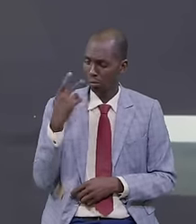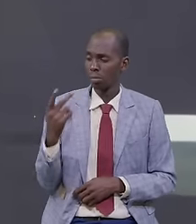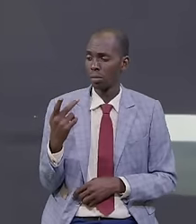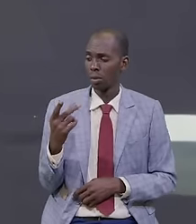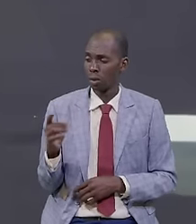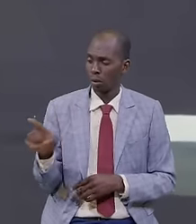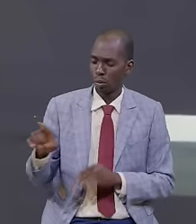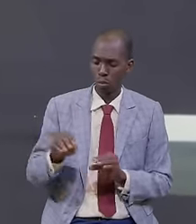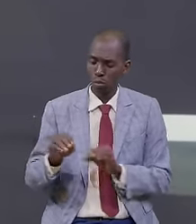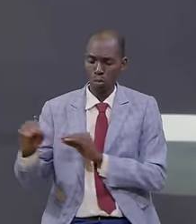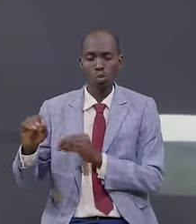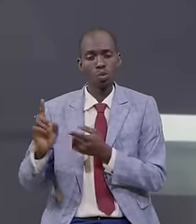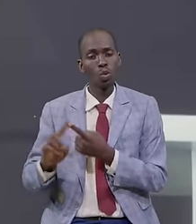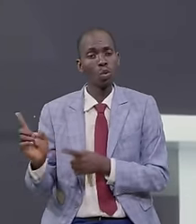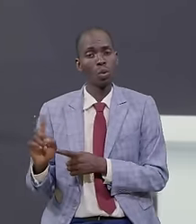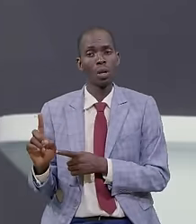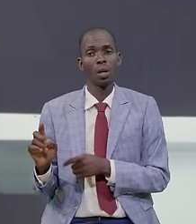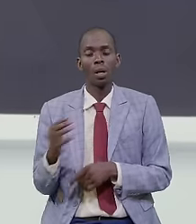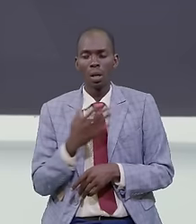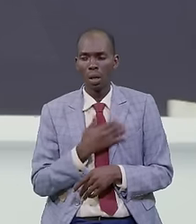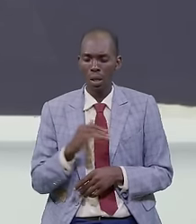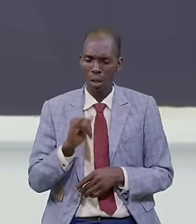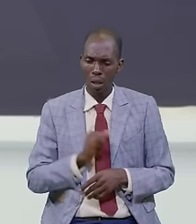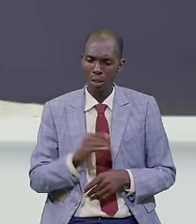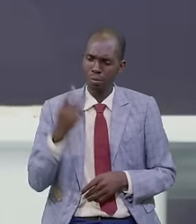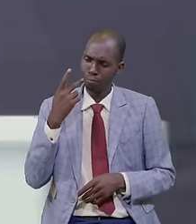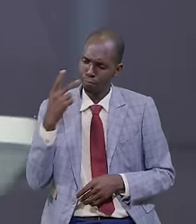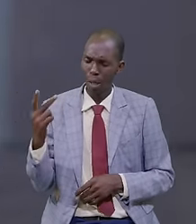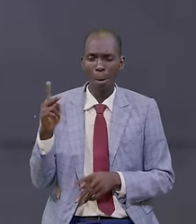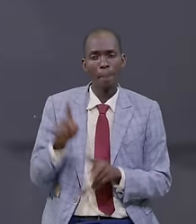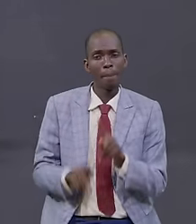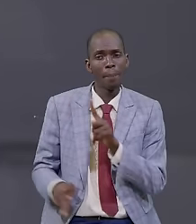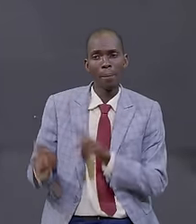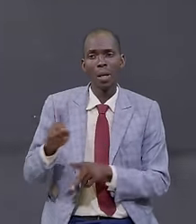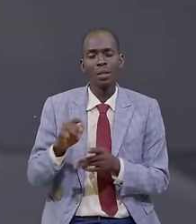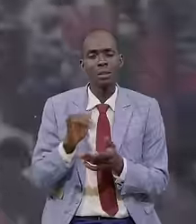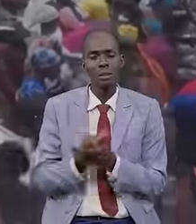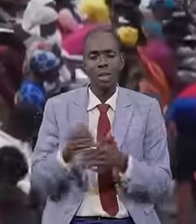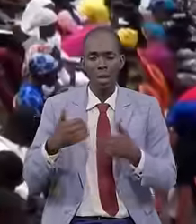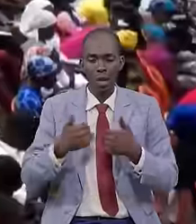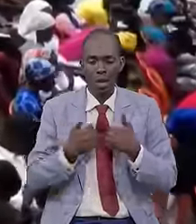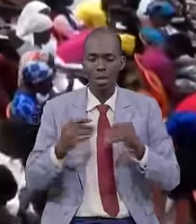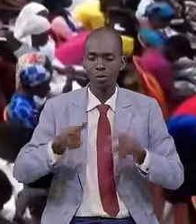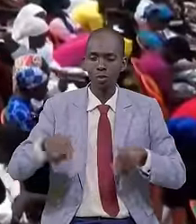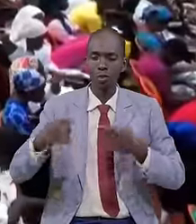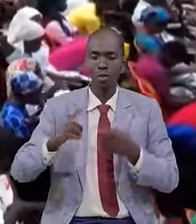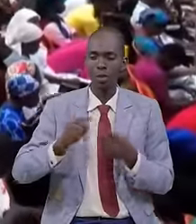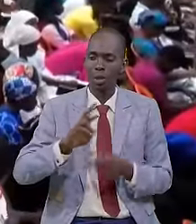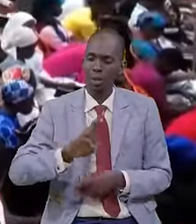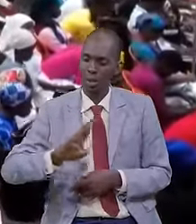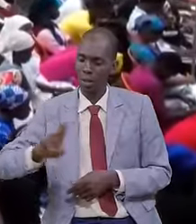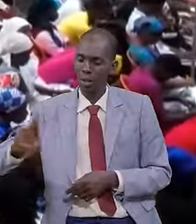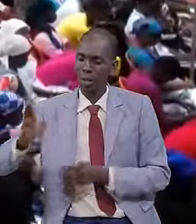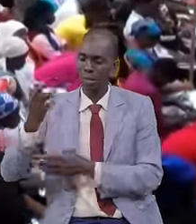And then I see the people that have gone to the right side in